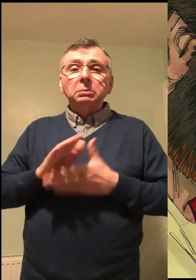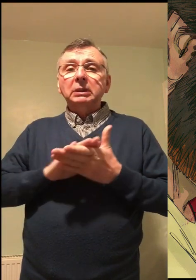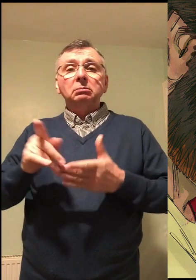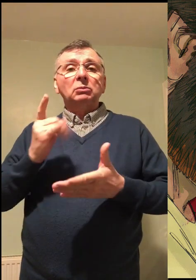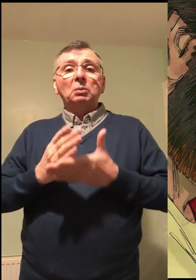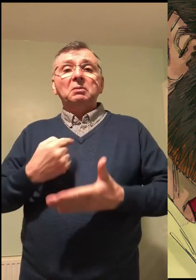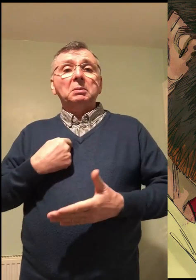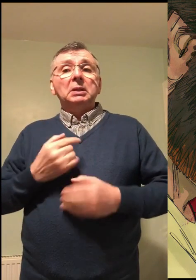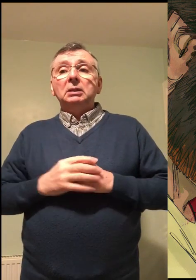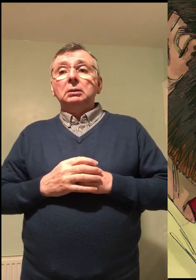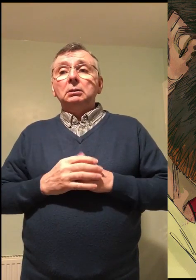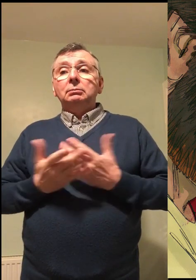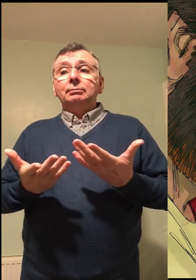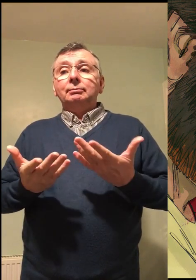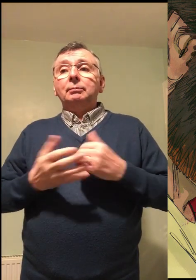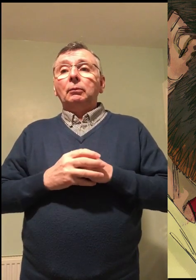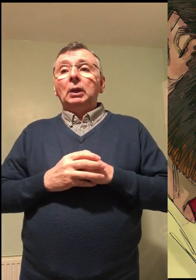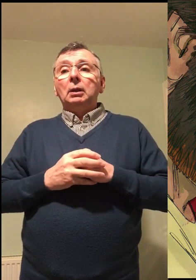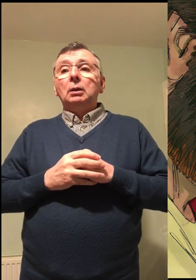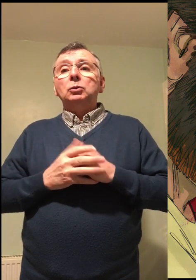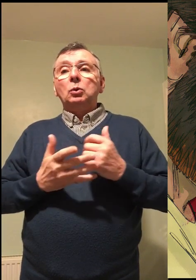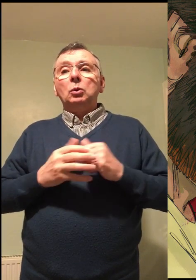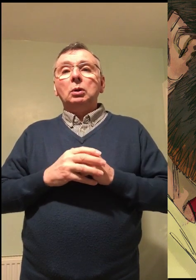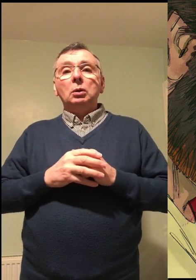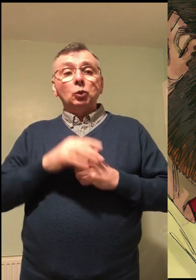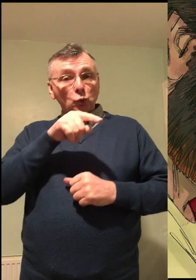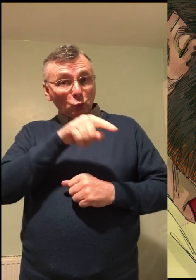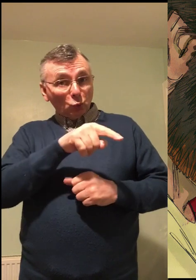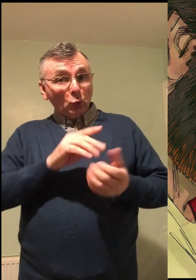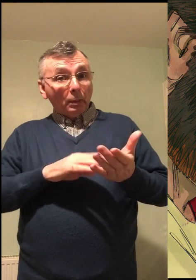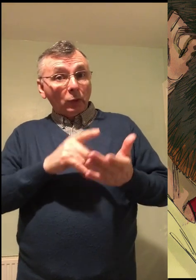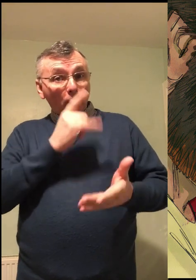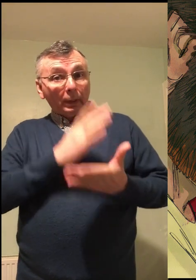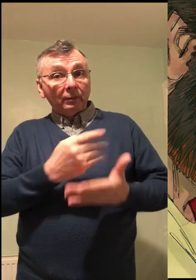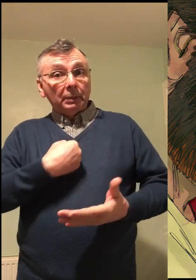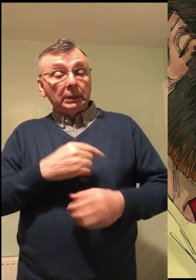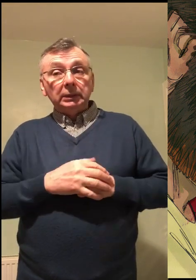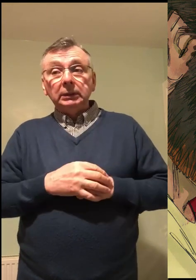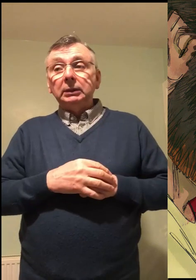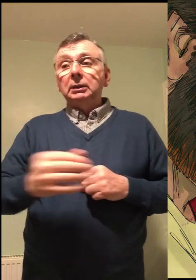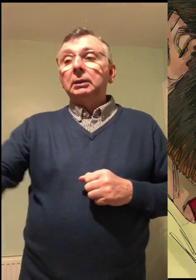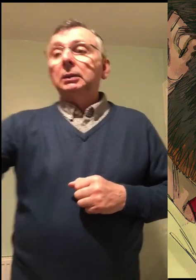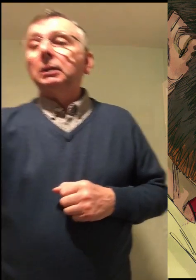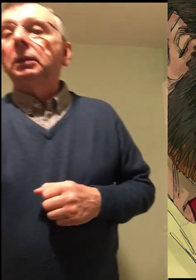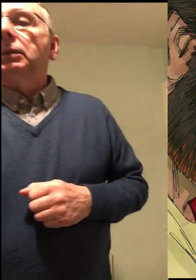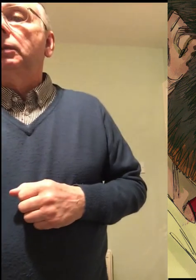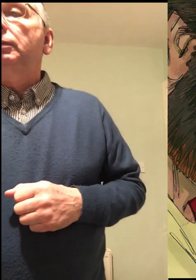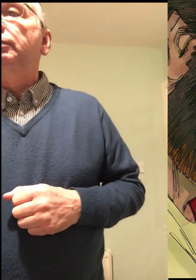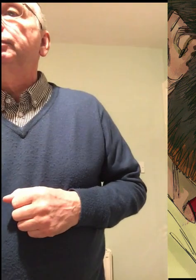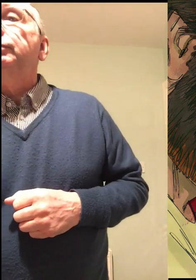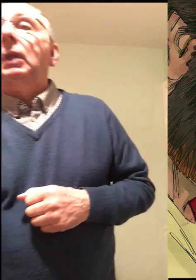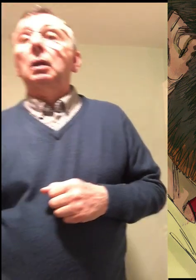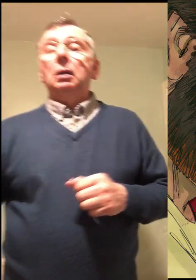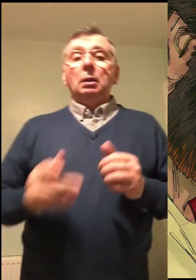even though they die. And whoever lives by believing in me will never die.